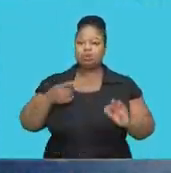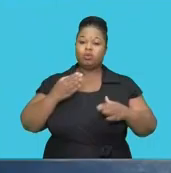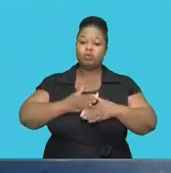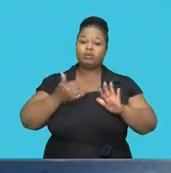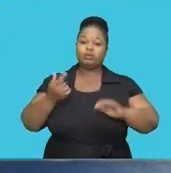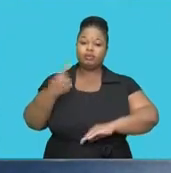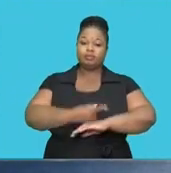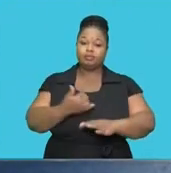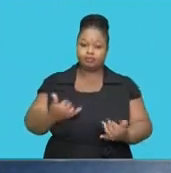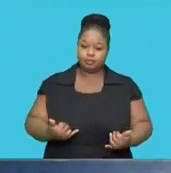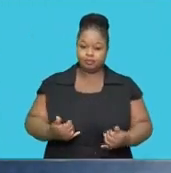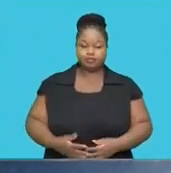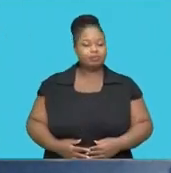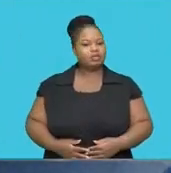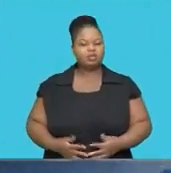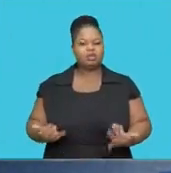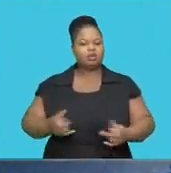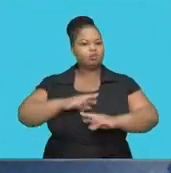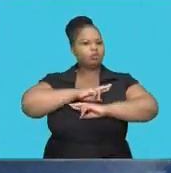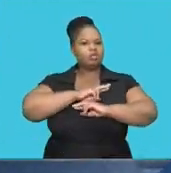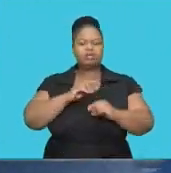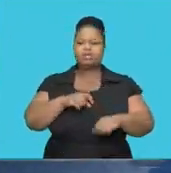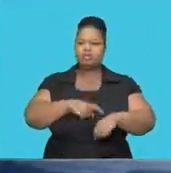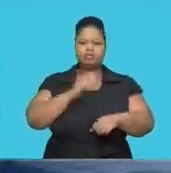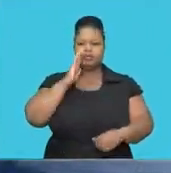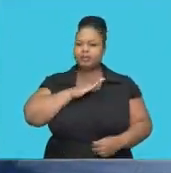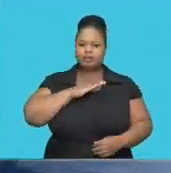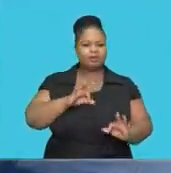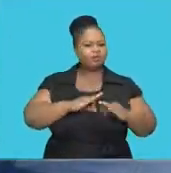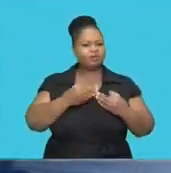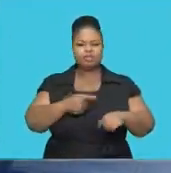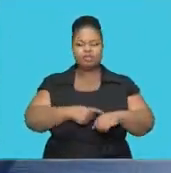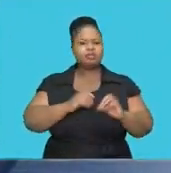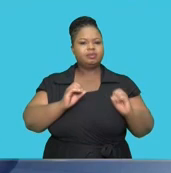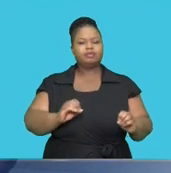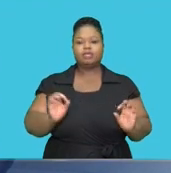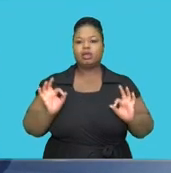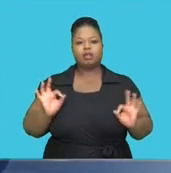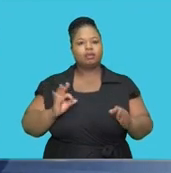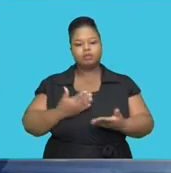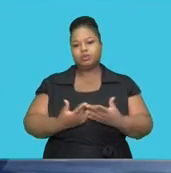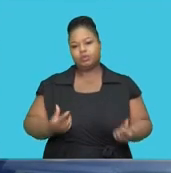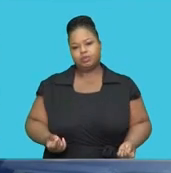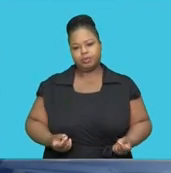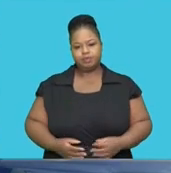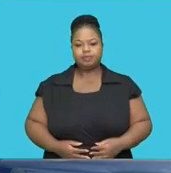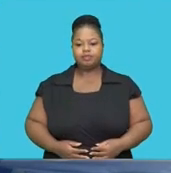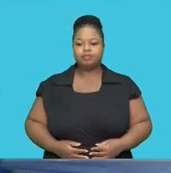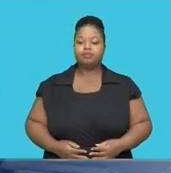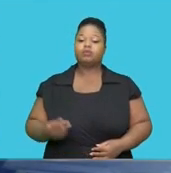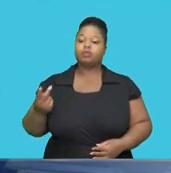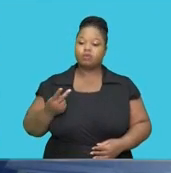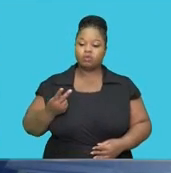now, and then asikhona ukuba nesikhathi sokuphumula, asikhona ukuba nesikhathi emndeni, asikhona ukuba nesikhathi sokwenza zonke izinto efanele senze. And then